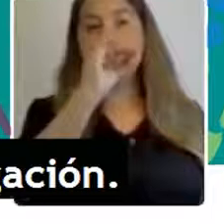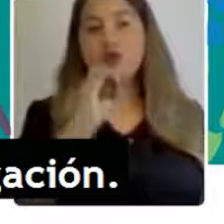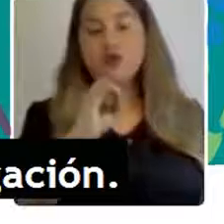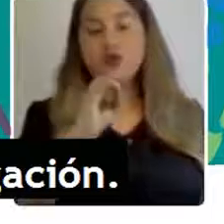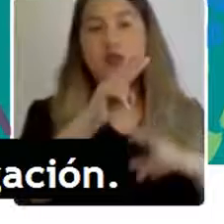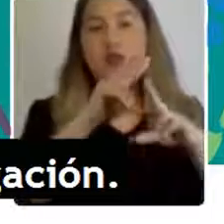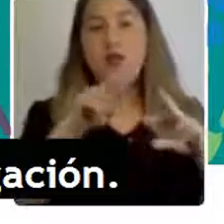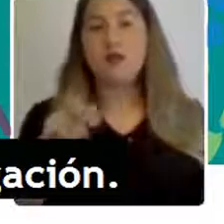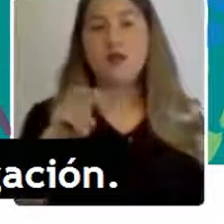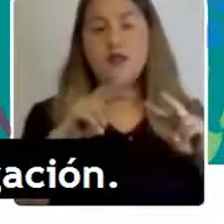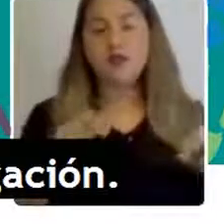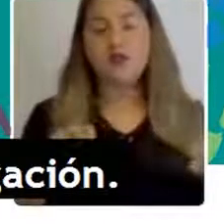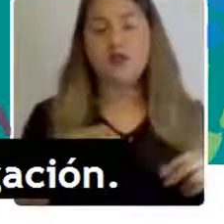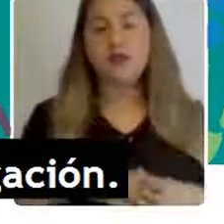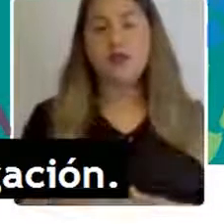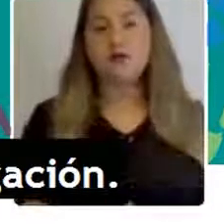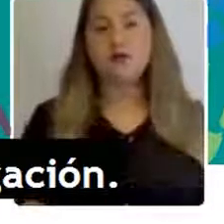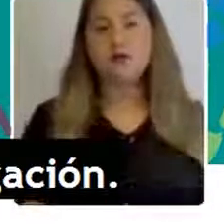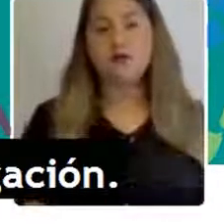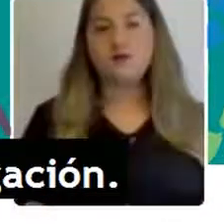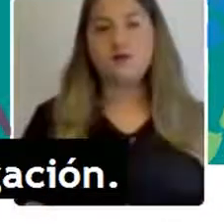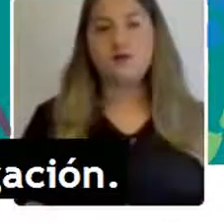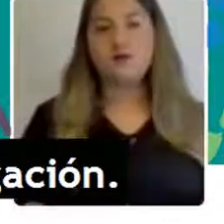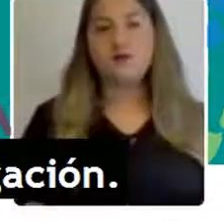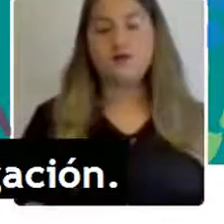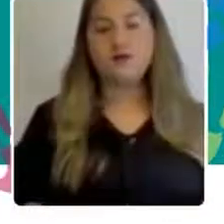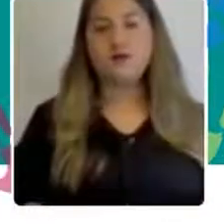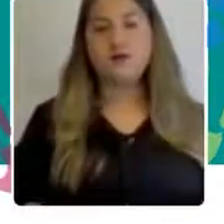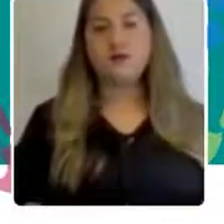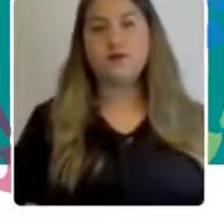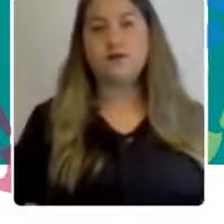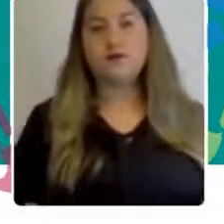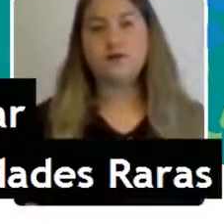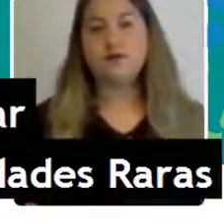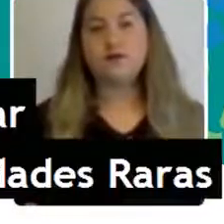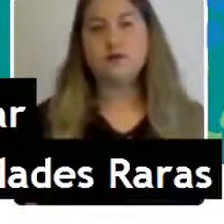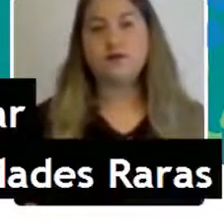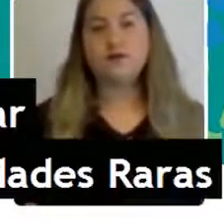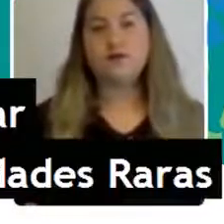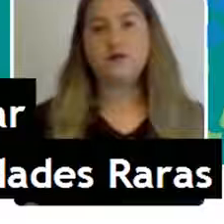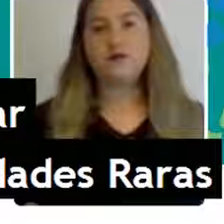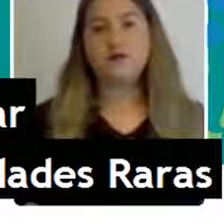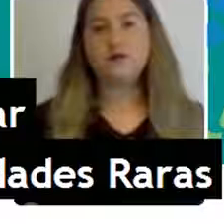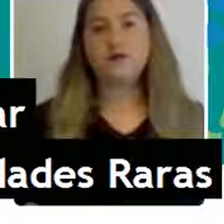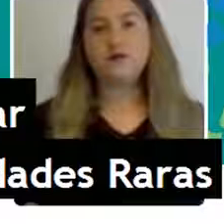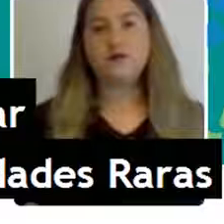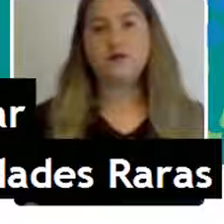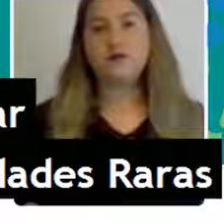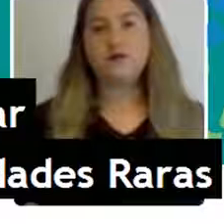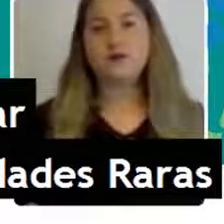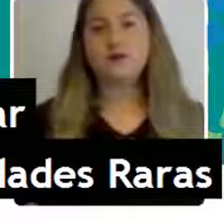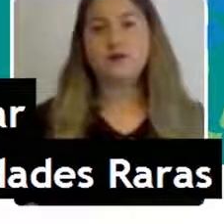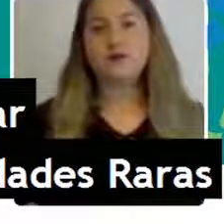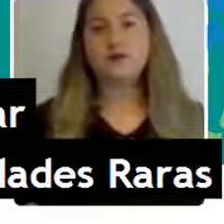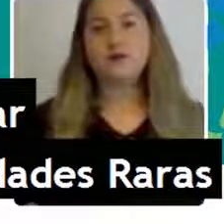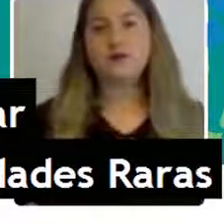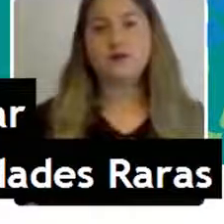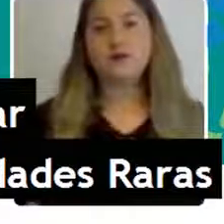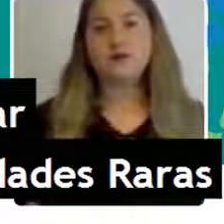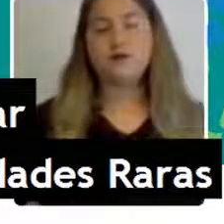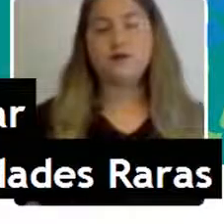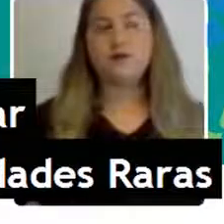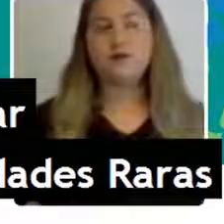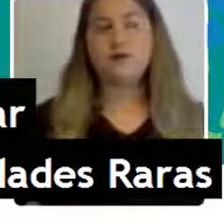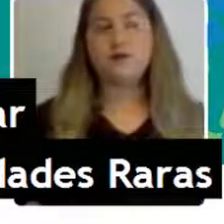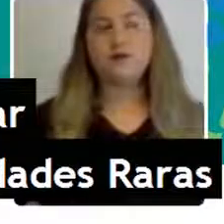say. It's mainly dedicated to research. And another program that I should